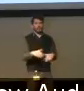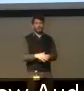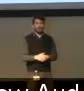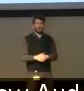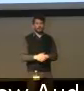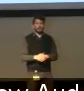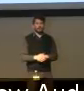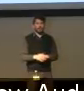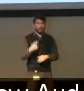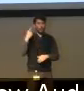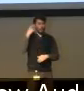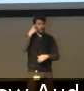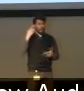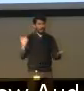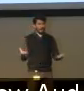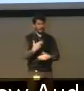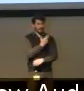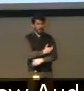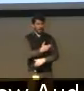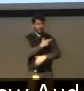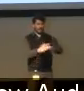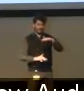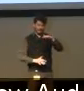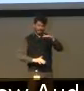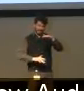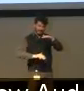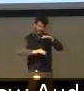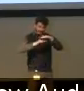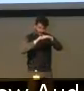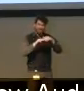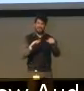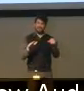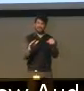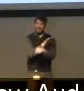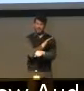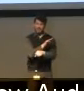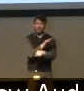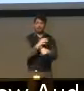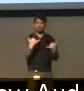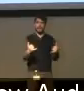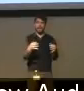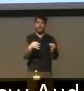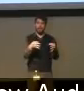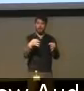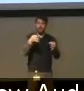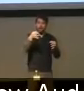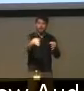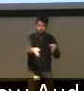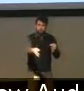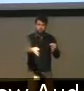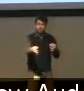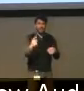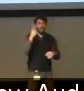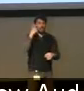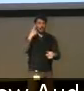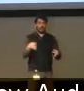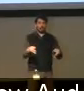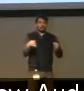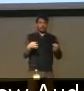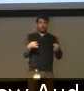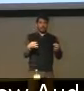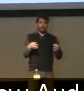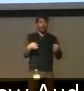reach capacity in our hospital for general beds and ICU beds is later than originally anticipated, and you'll hear more about